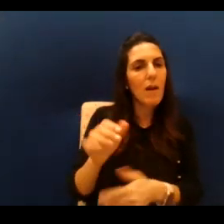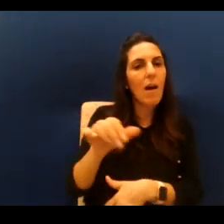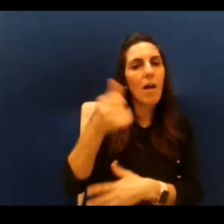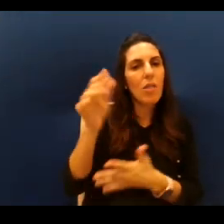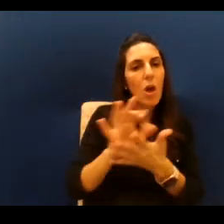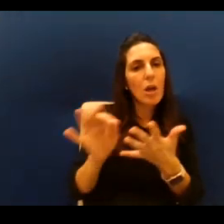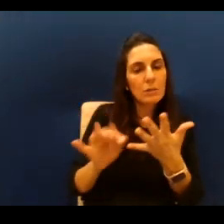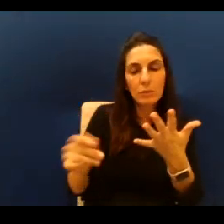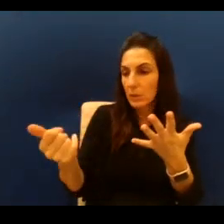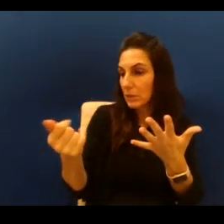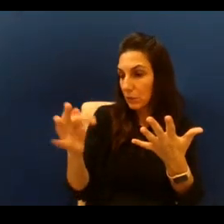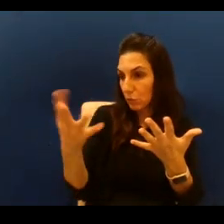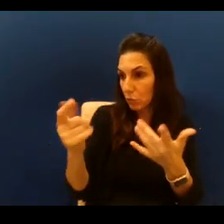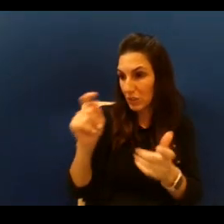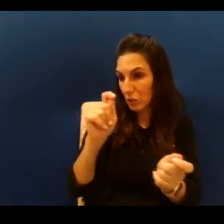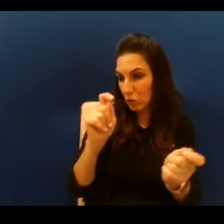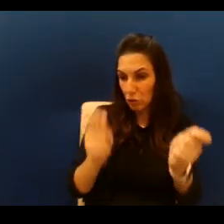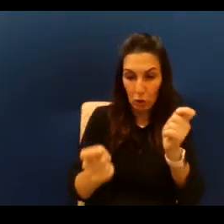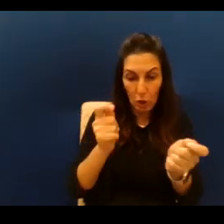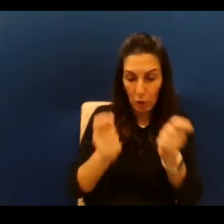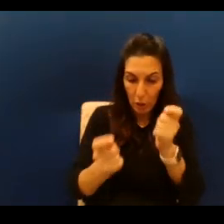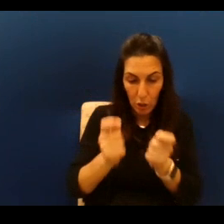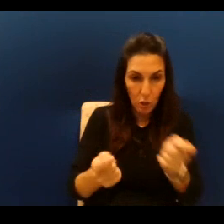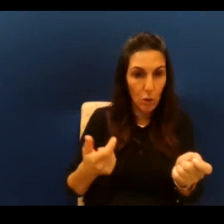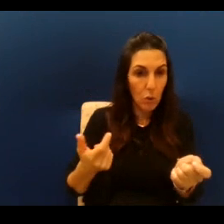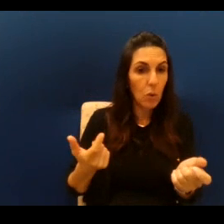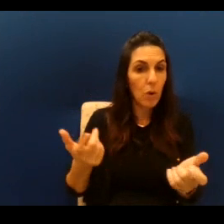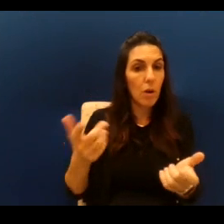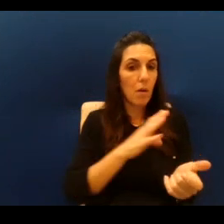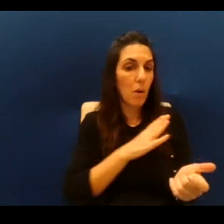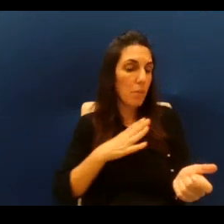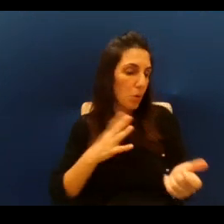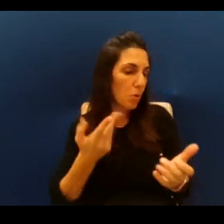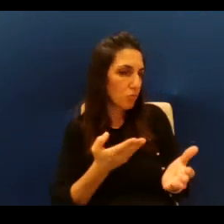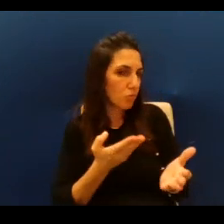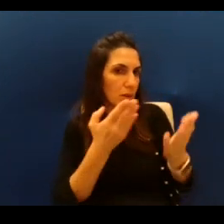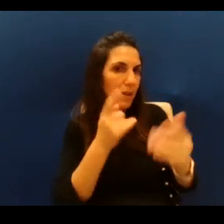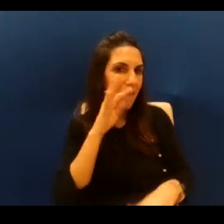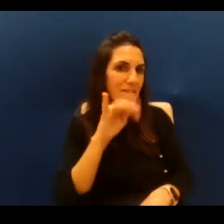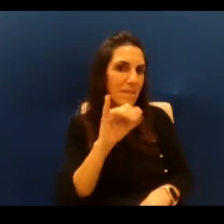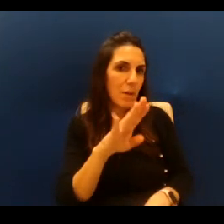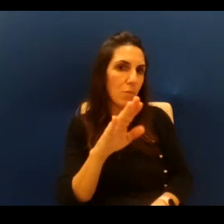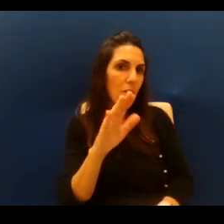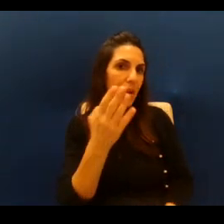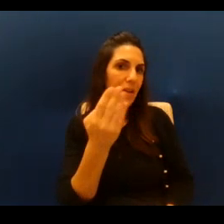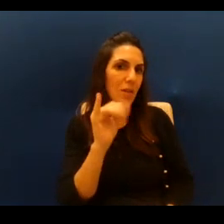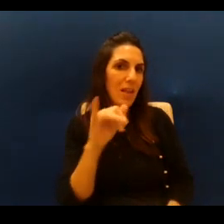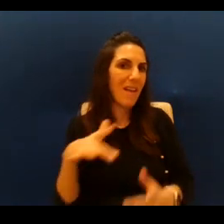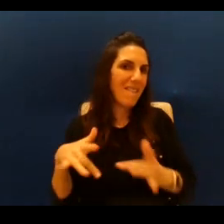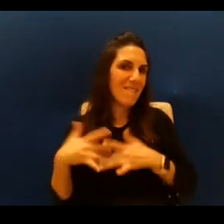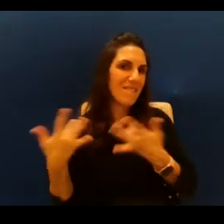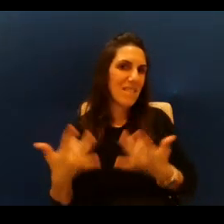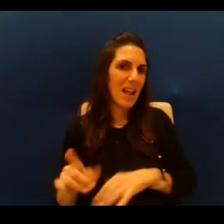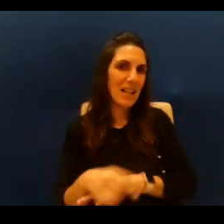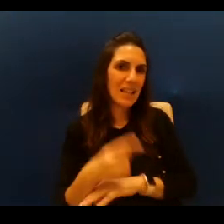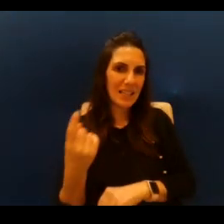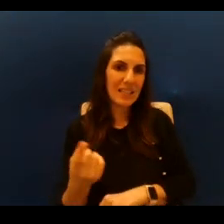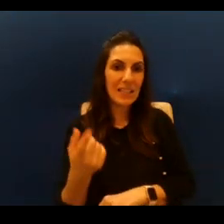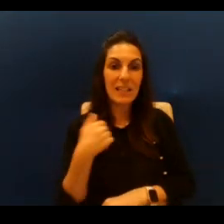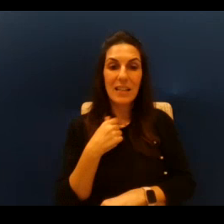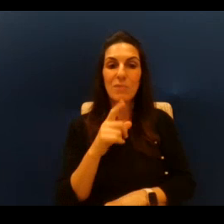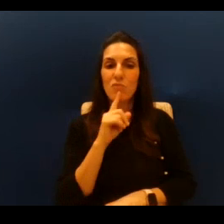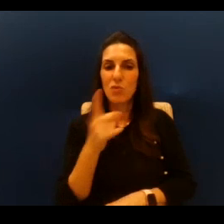would like to amend, we do have alternatives already recommended. I know that February 14th is Valentine's Day. I have a feeling you're going to speak to